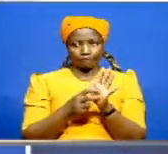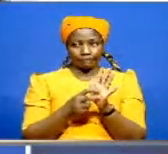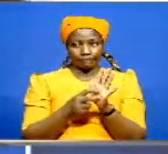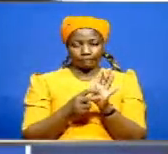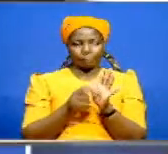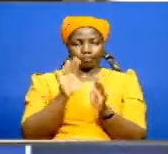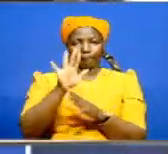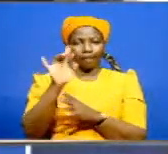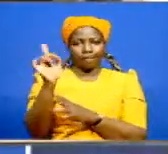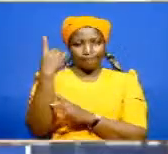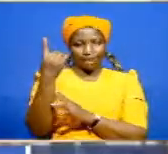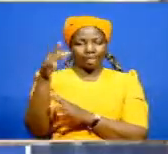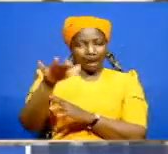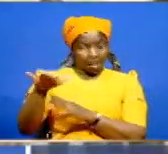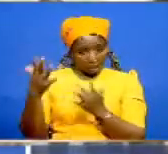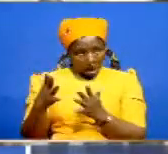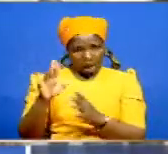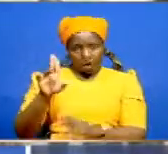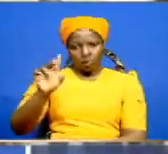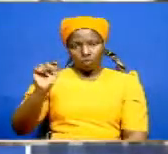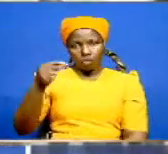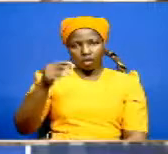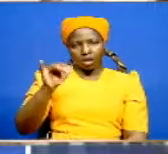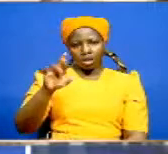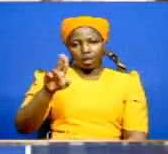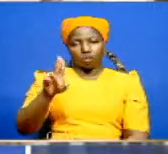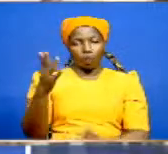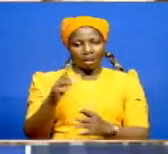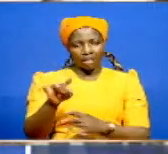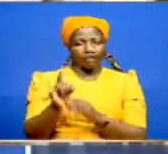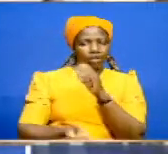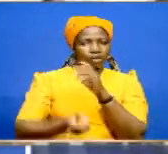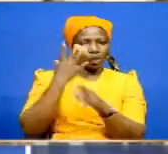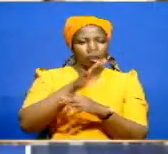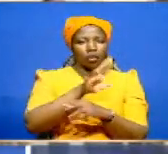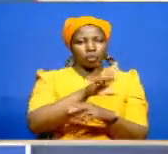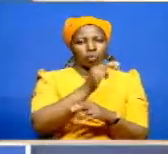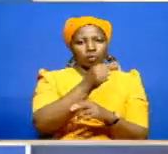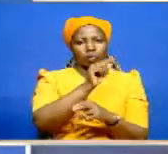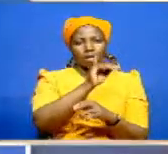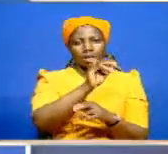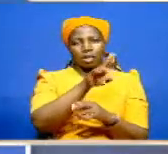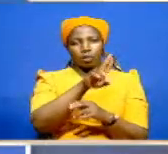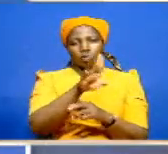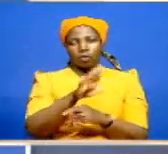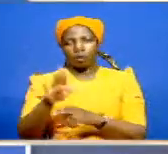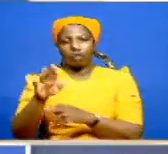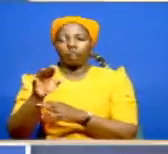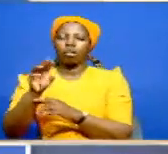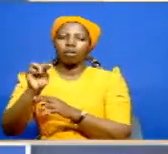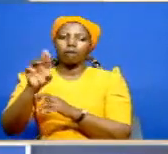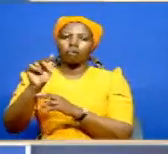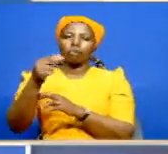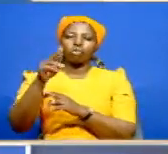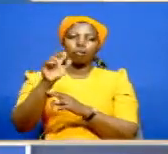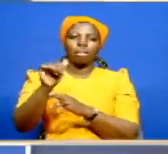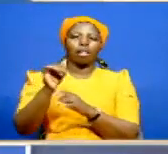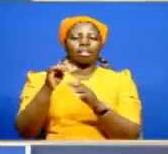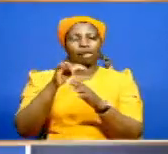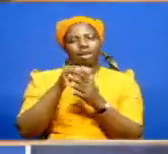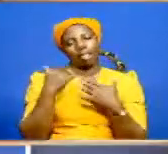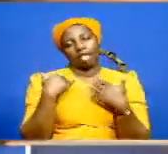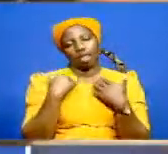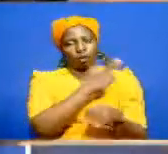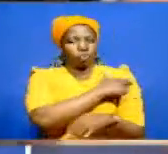His first stop was in Uthiru, where he launched the Uthiru Muthua Health Center. Following the launch, he addressed the